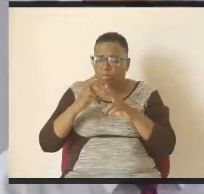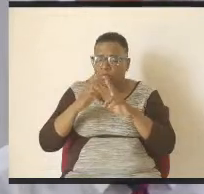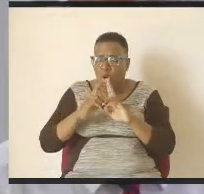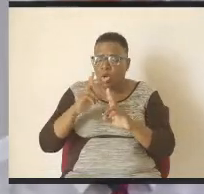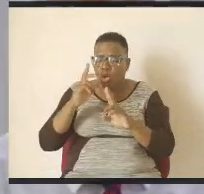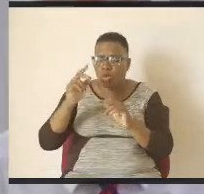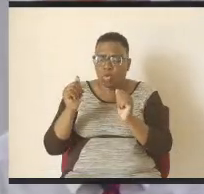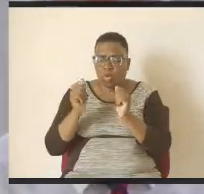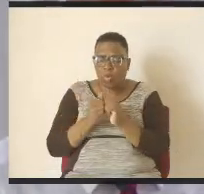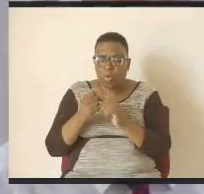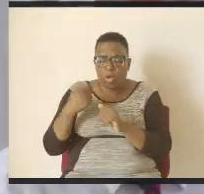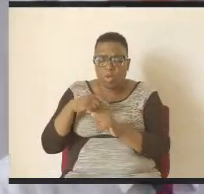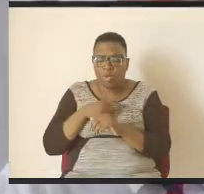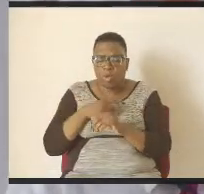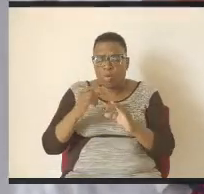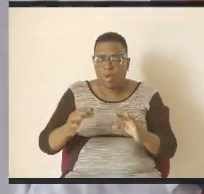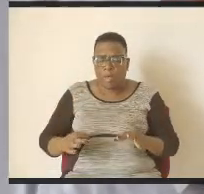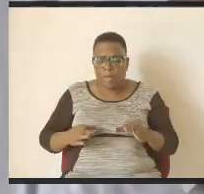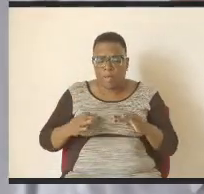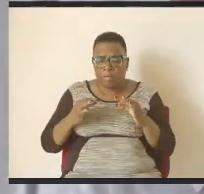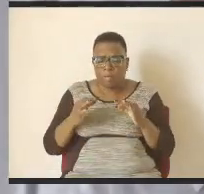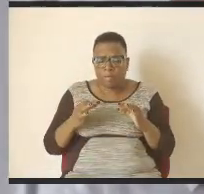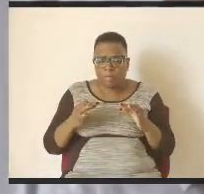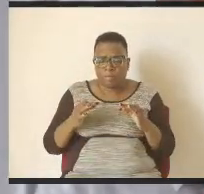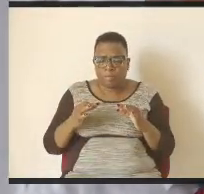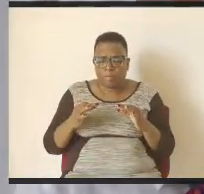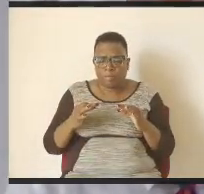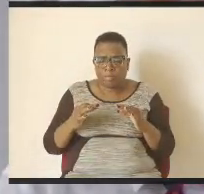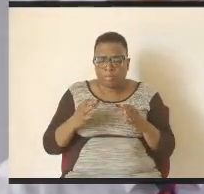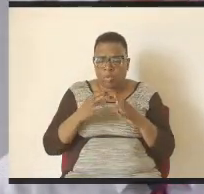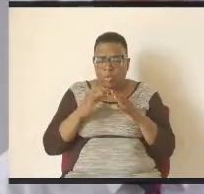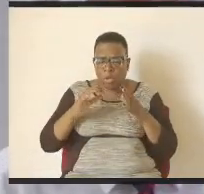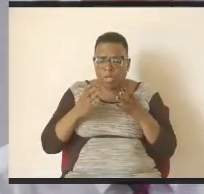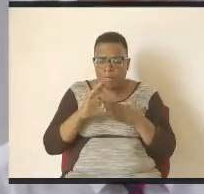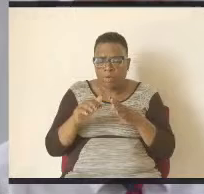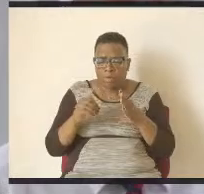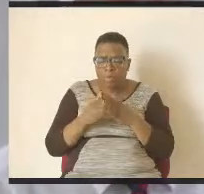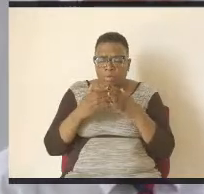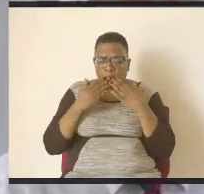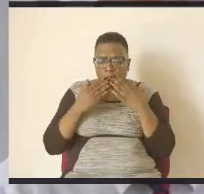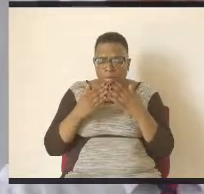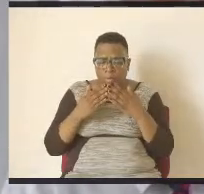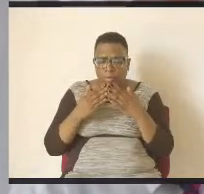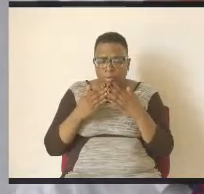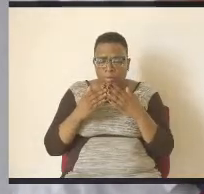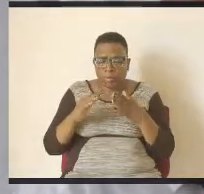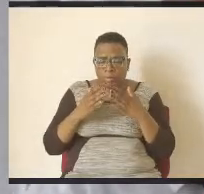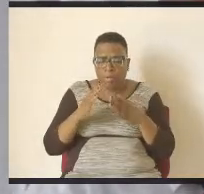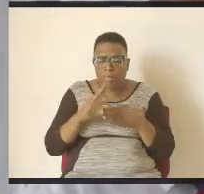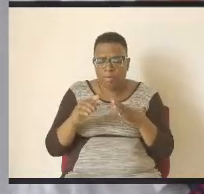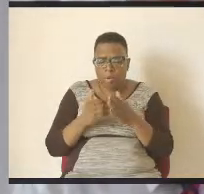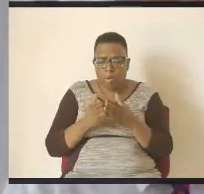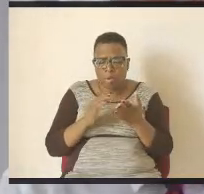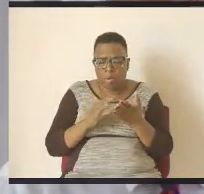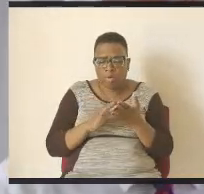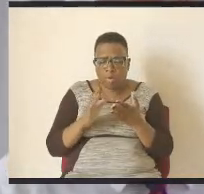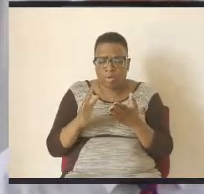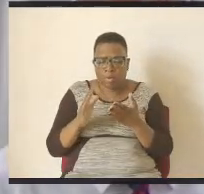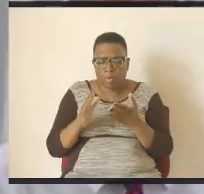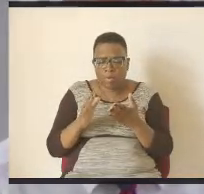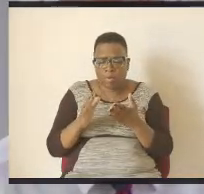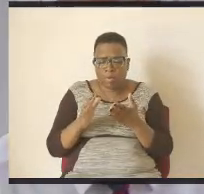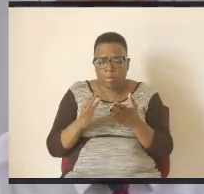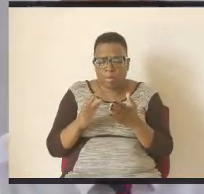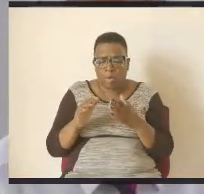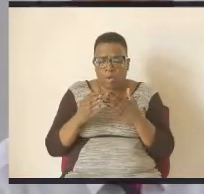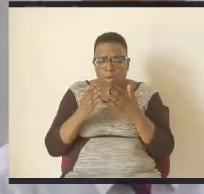our lives. We just want to give you all the thanks. We want to give you all the glory. And we want to